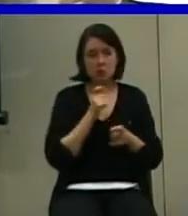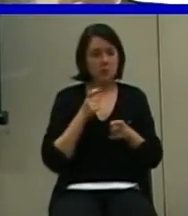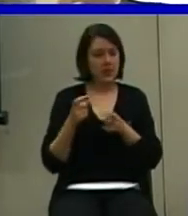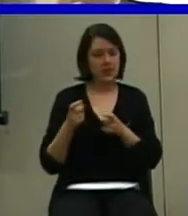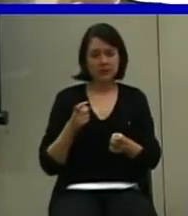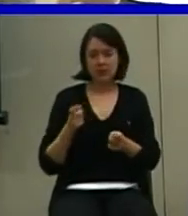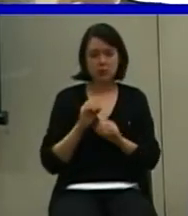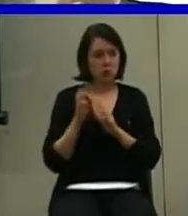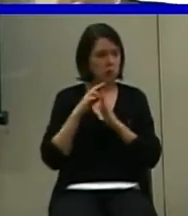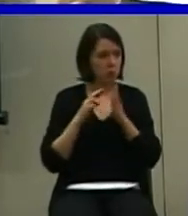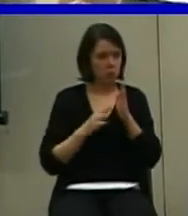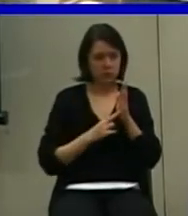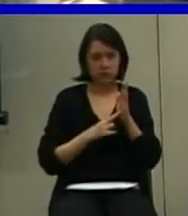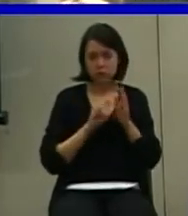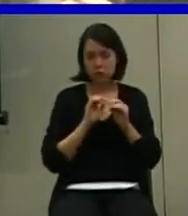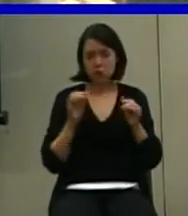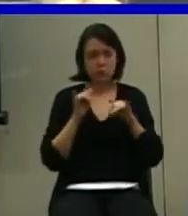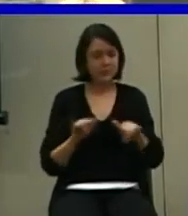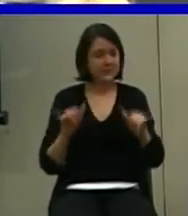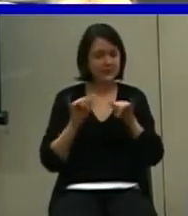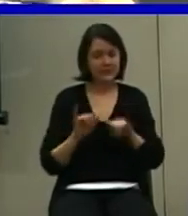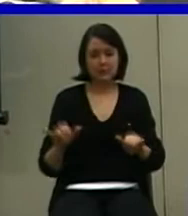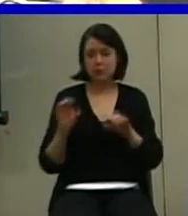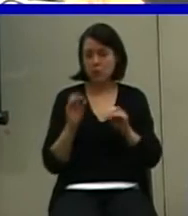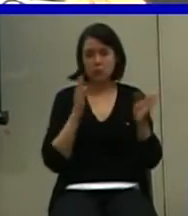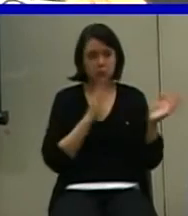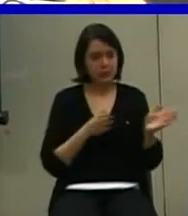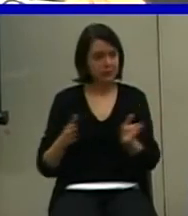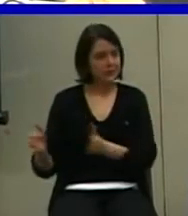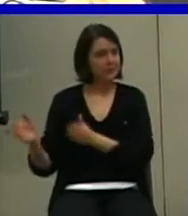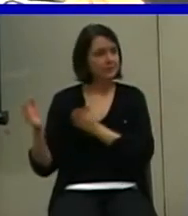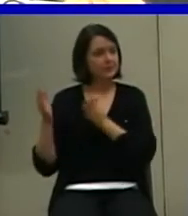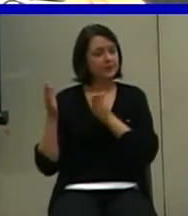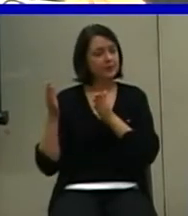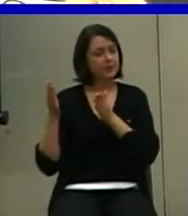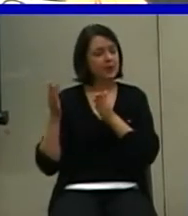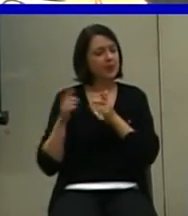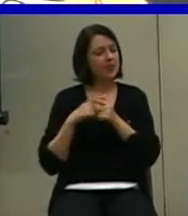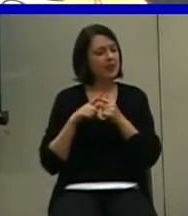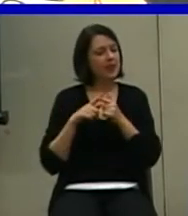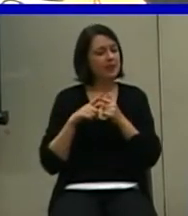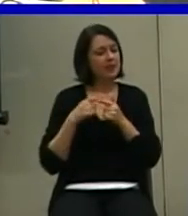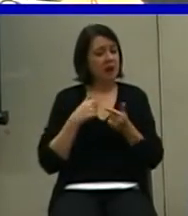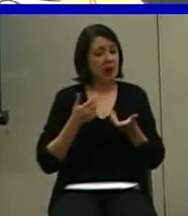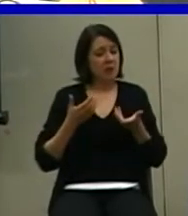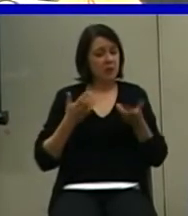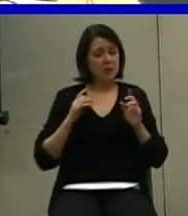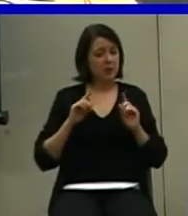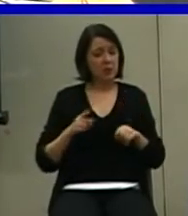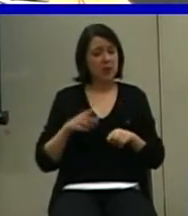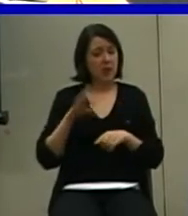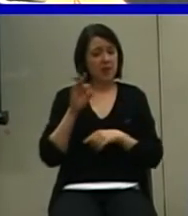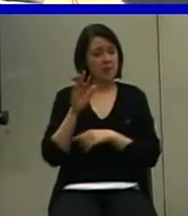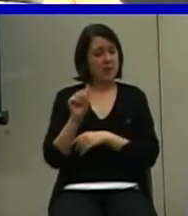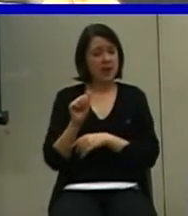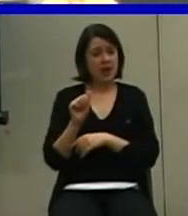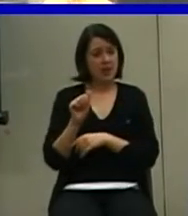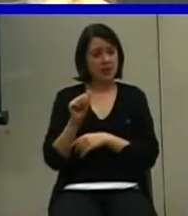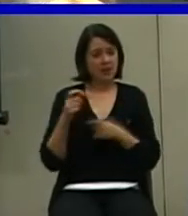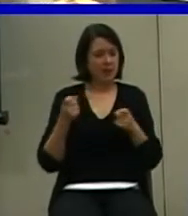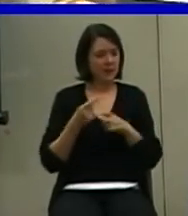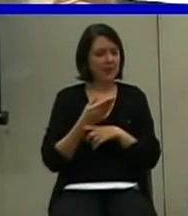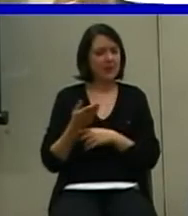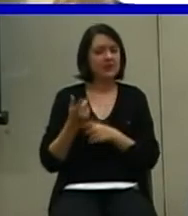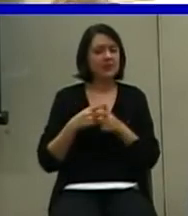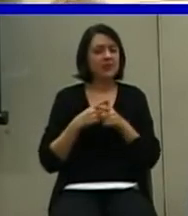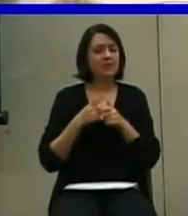management, no rules, no routines, no arrangements, then I wouldn't want to go do FBA or any of these other complicated things